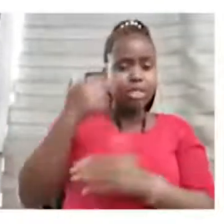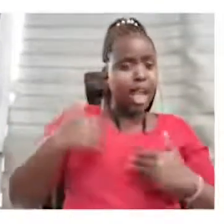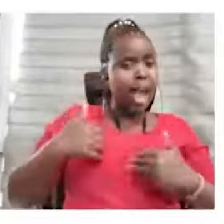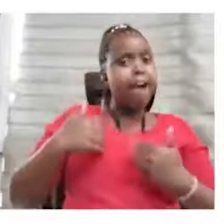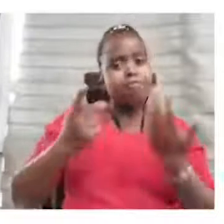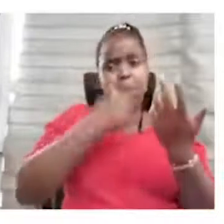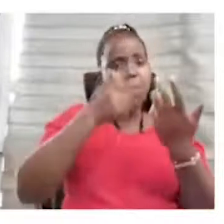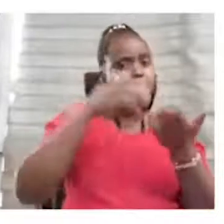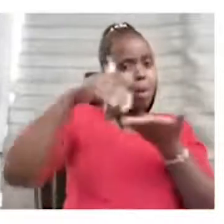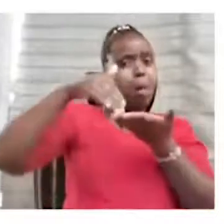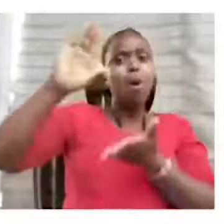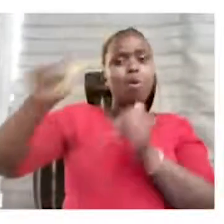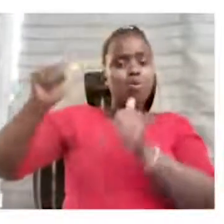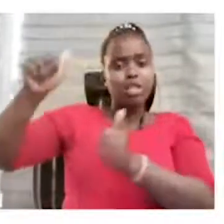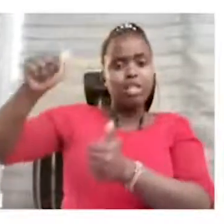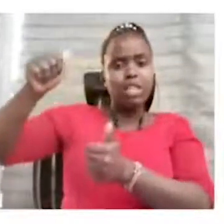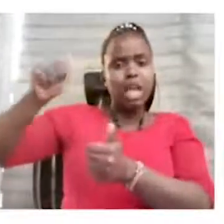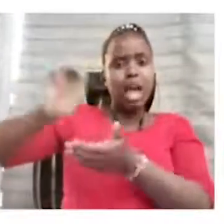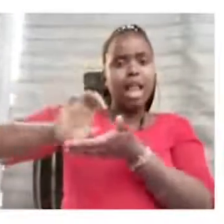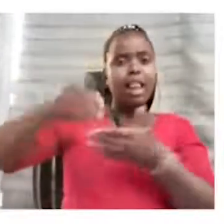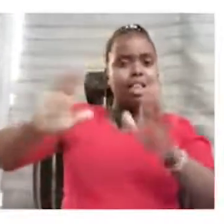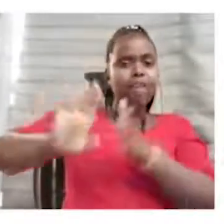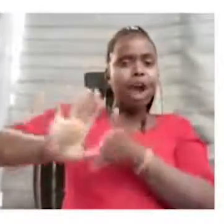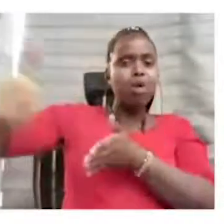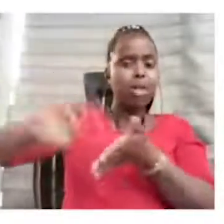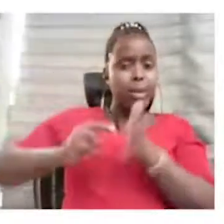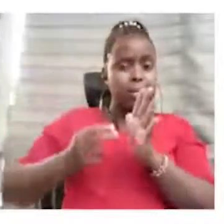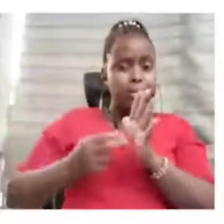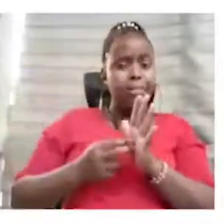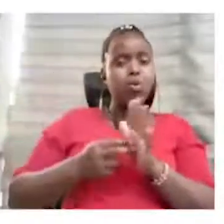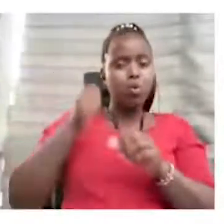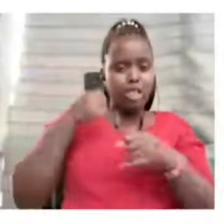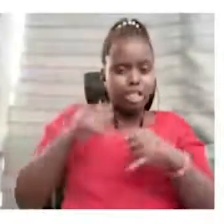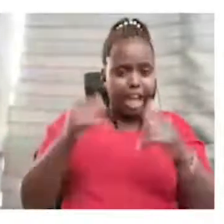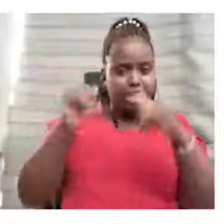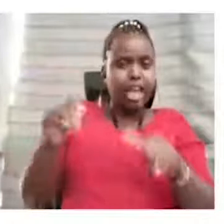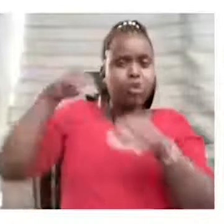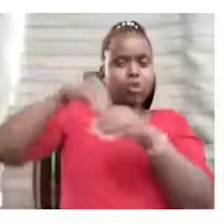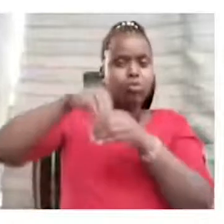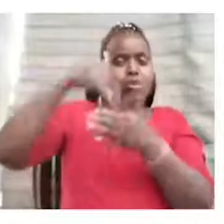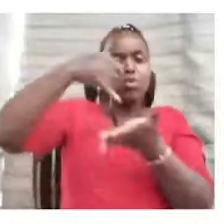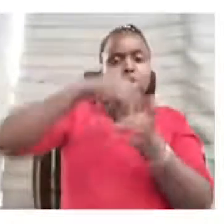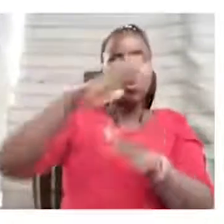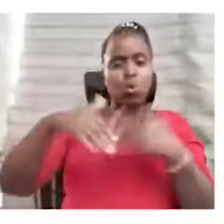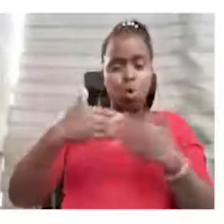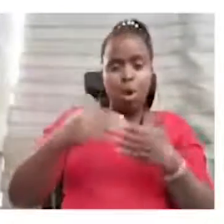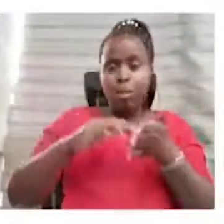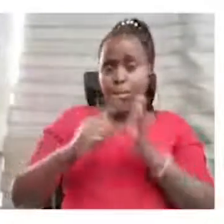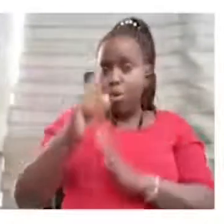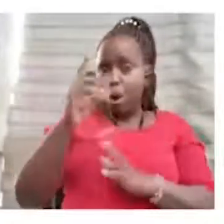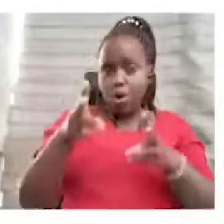excluded, and we need to do various initiatives to drive that. One, what we've done is